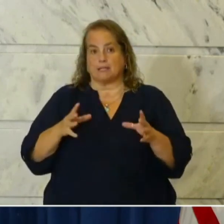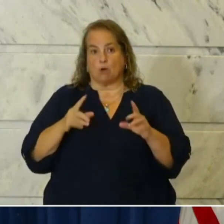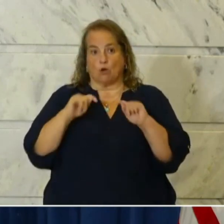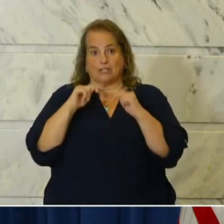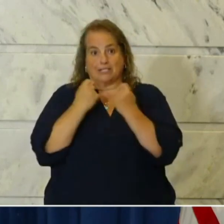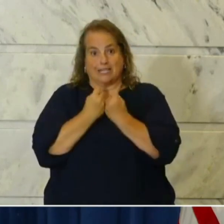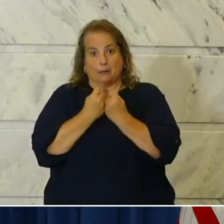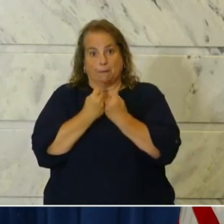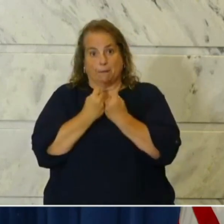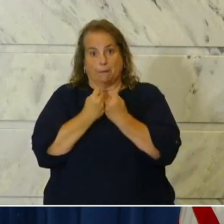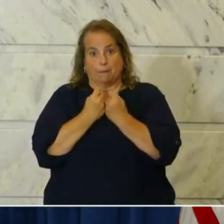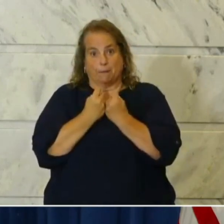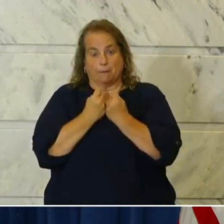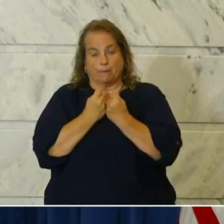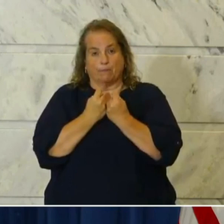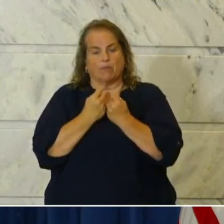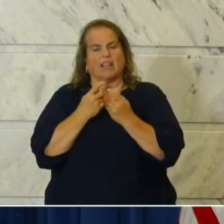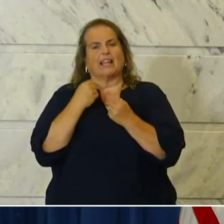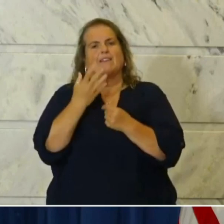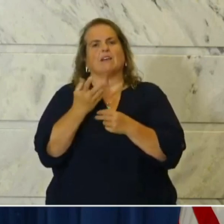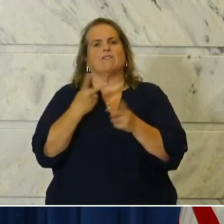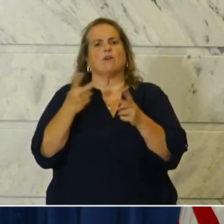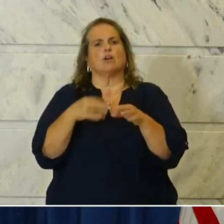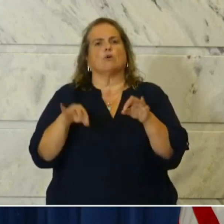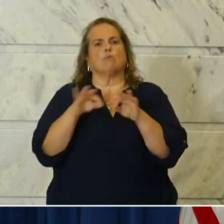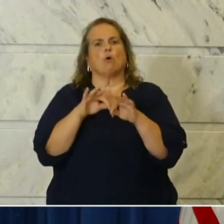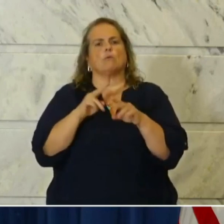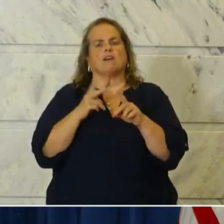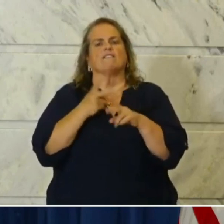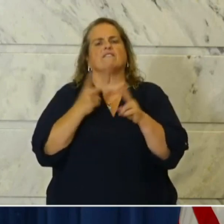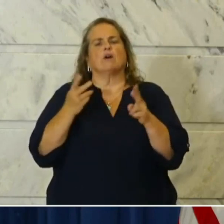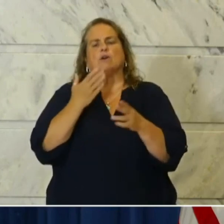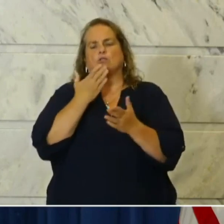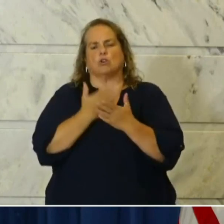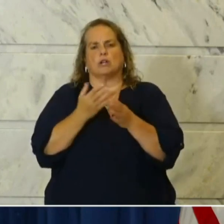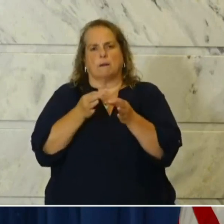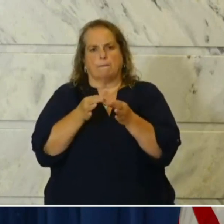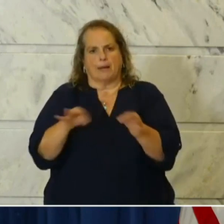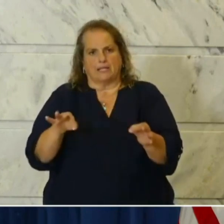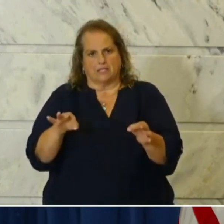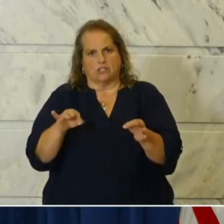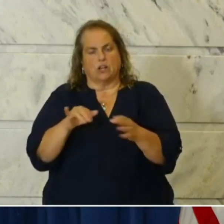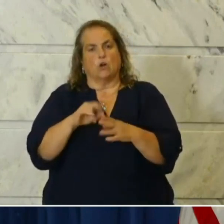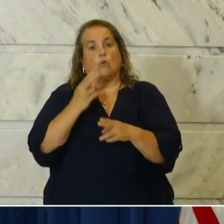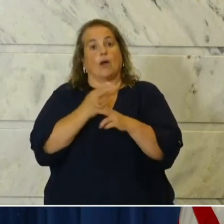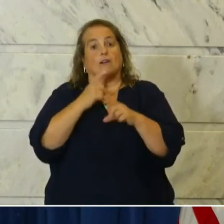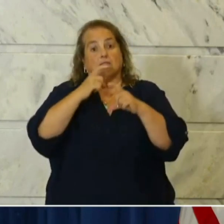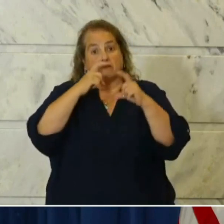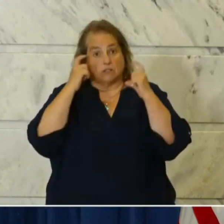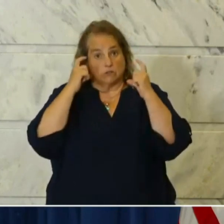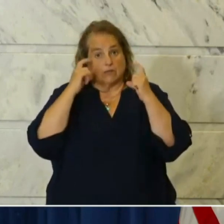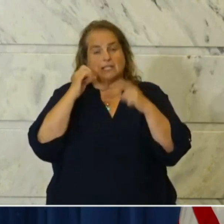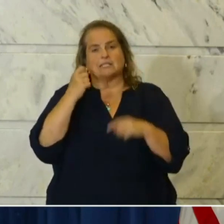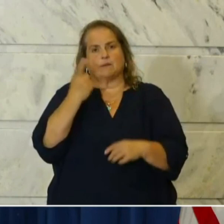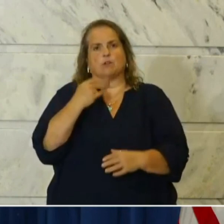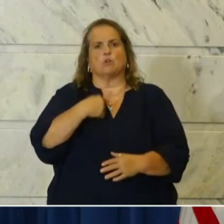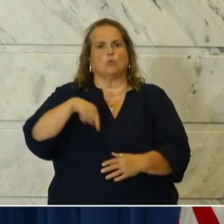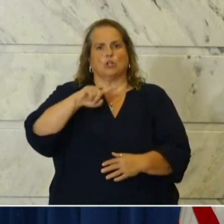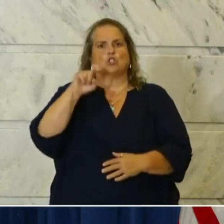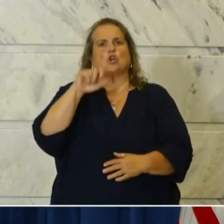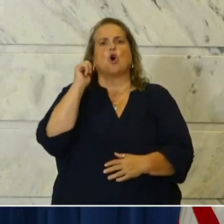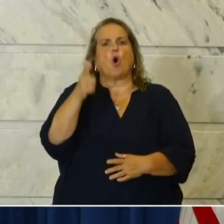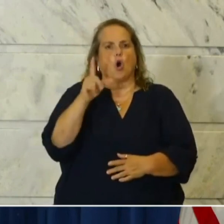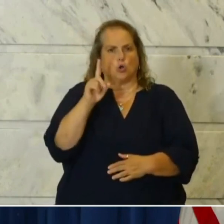team, given a very important but a very definitive message that wearing these facial coverings is something we should all